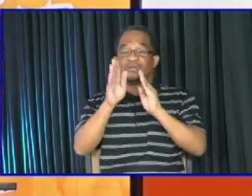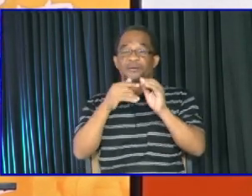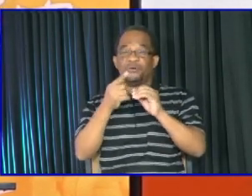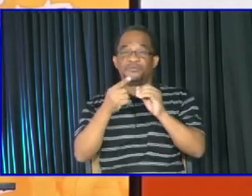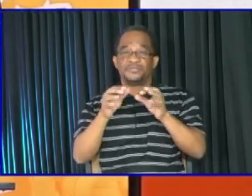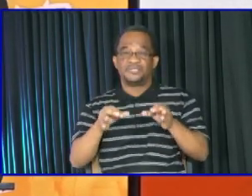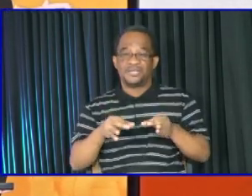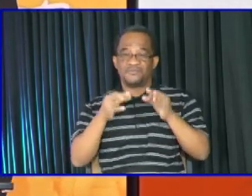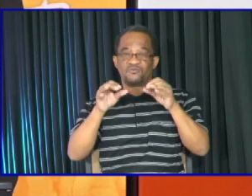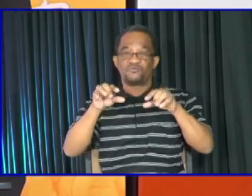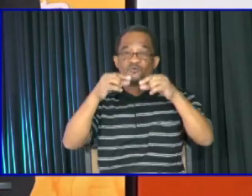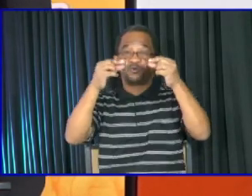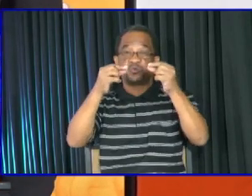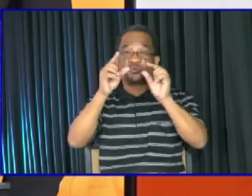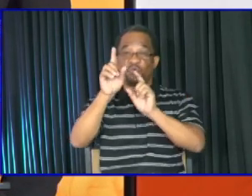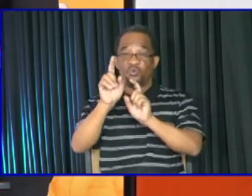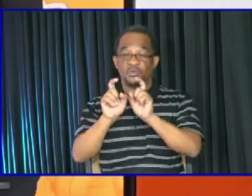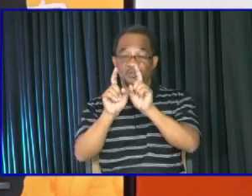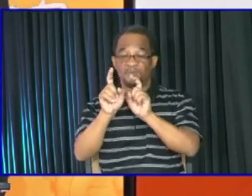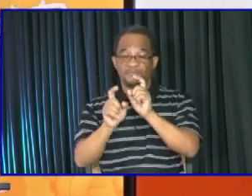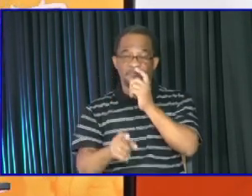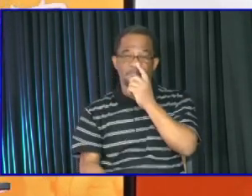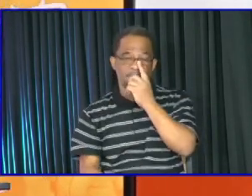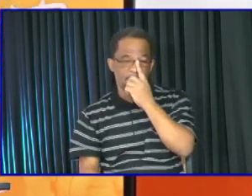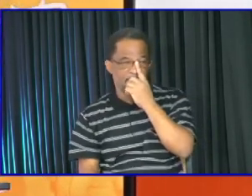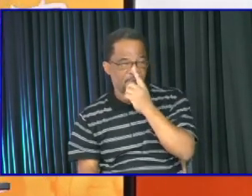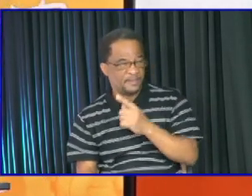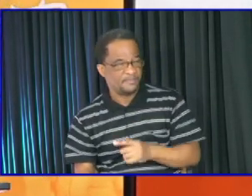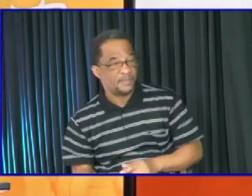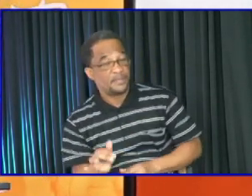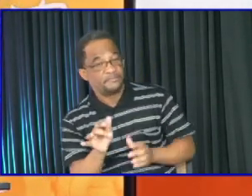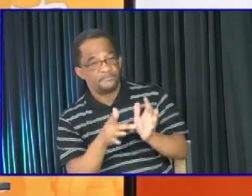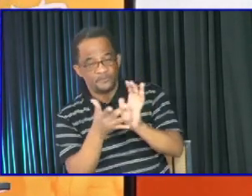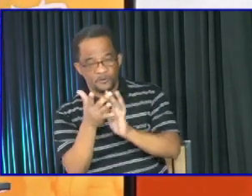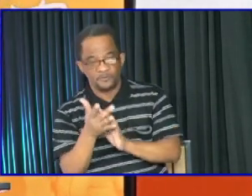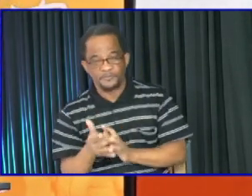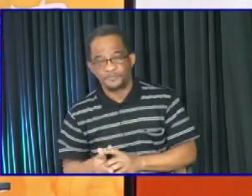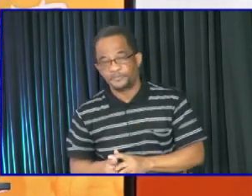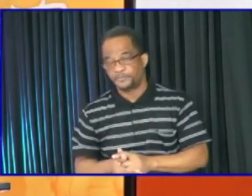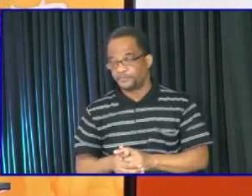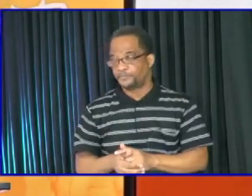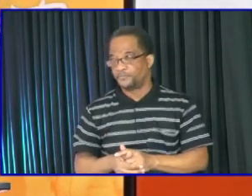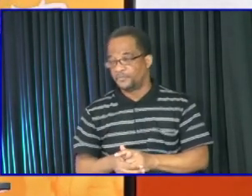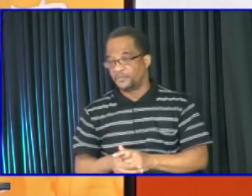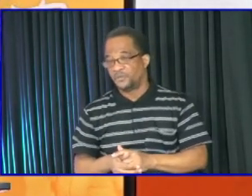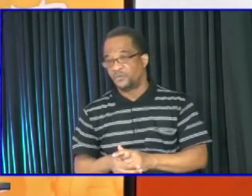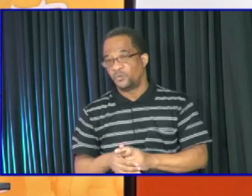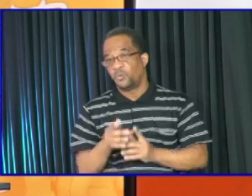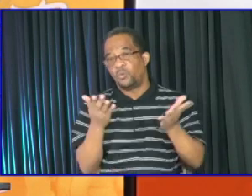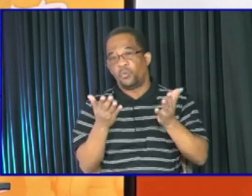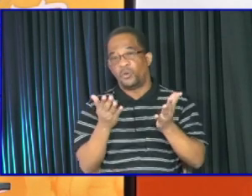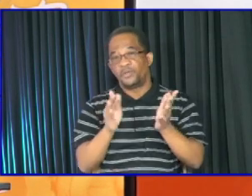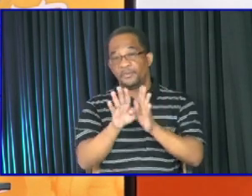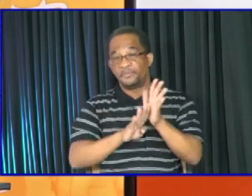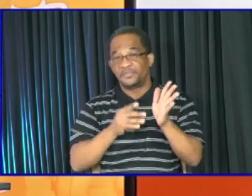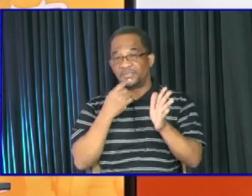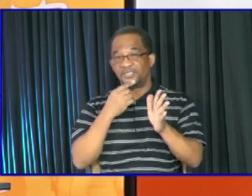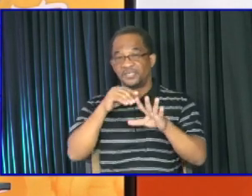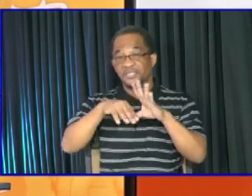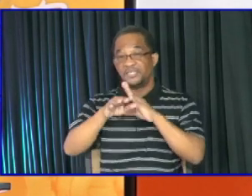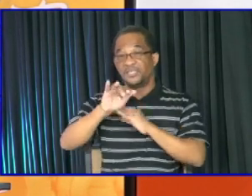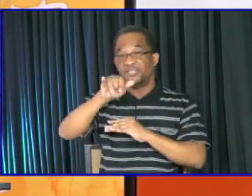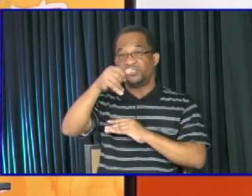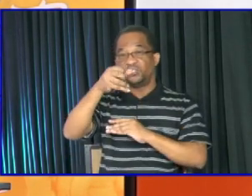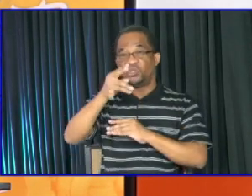understand that Jesus, according to John 1 verse 11, He